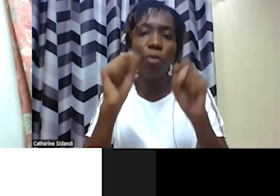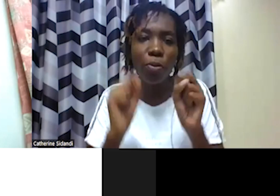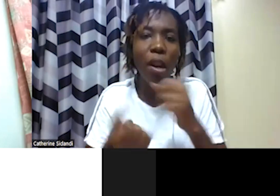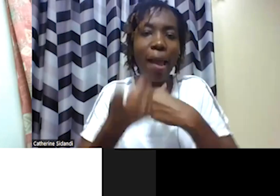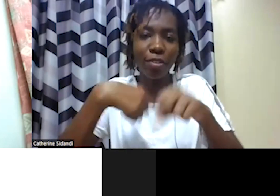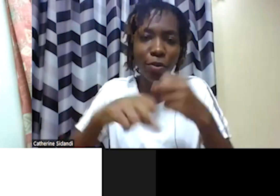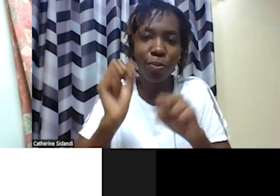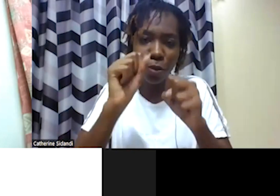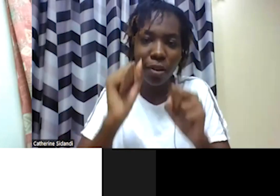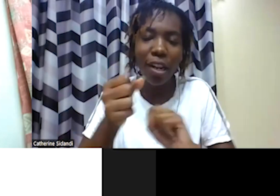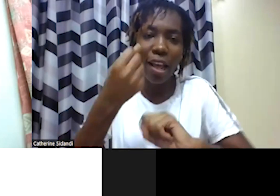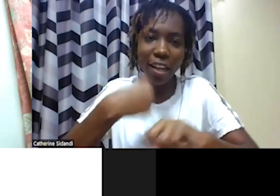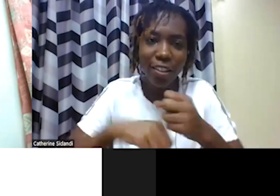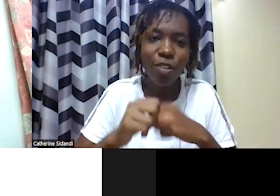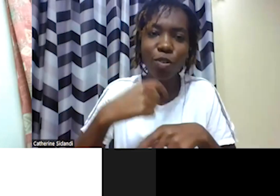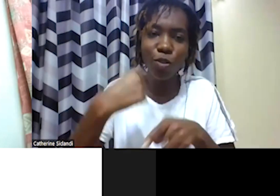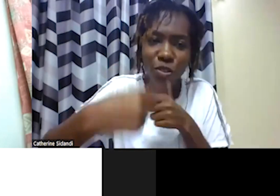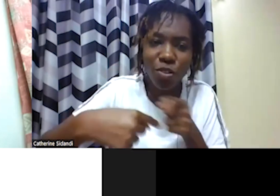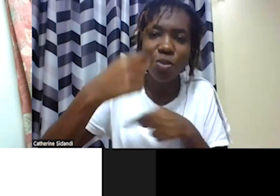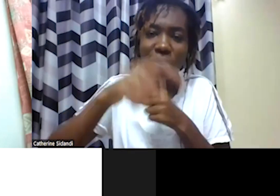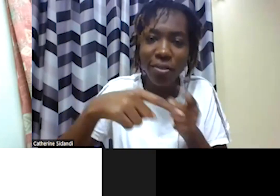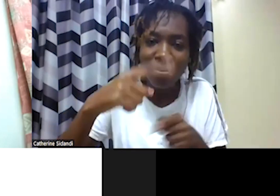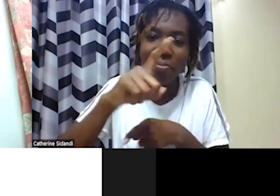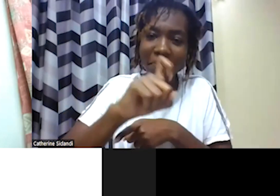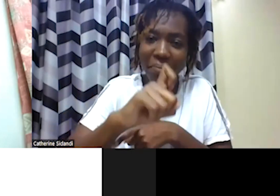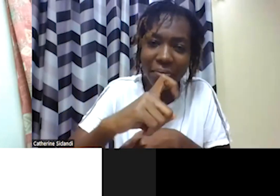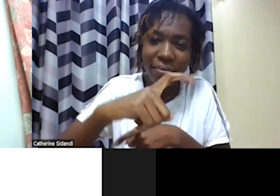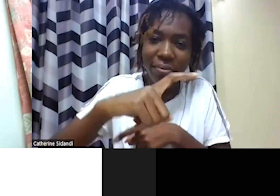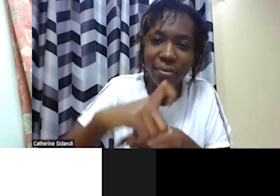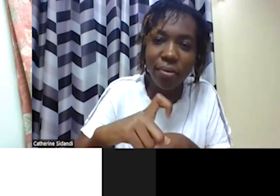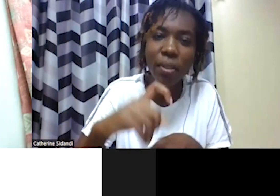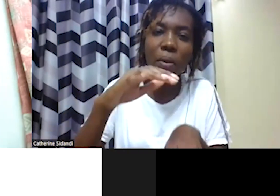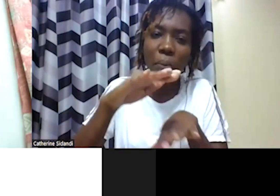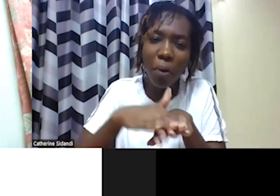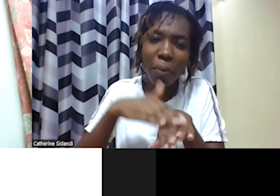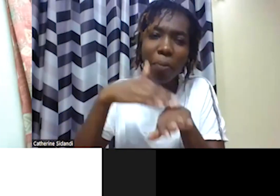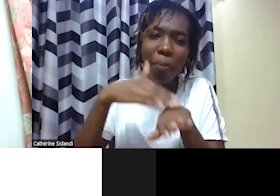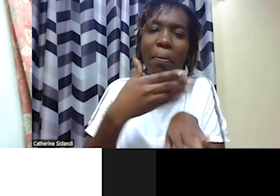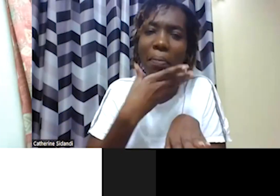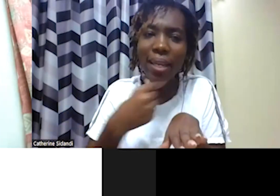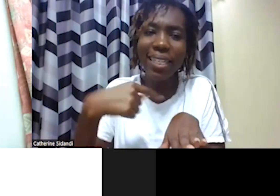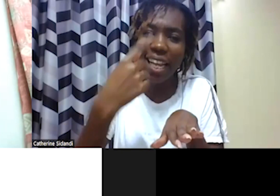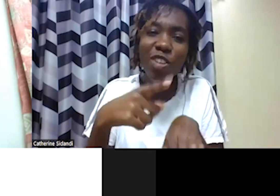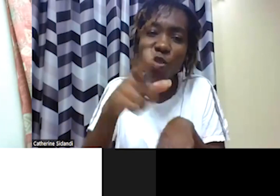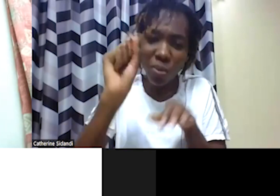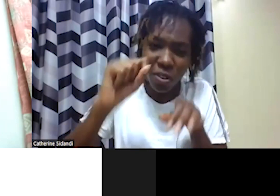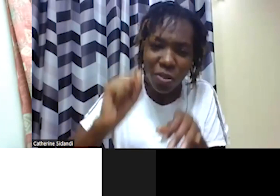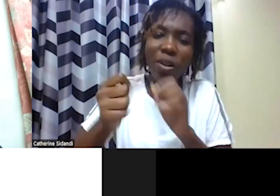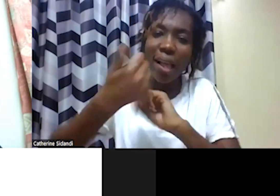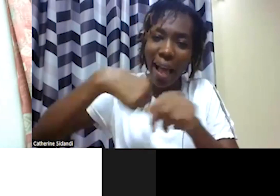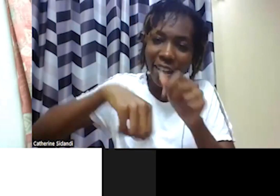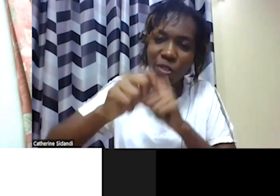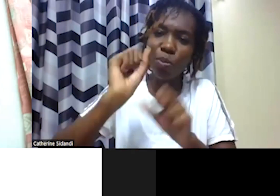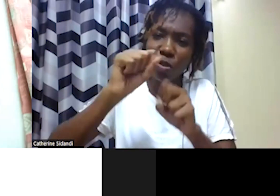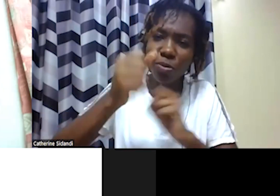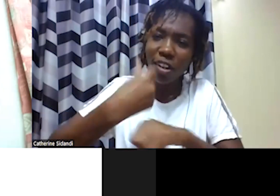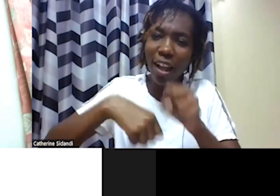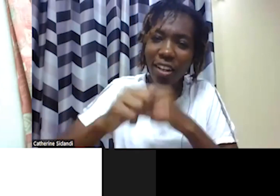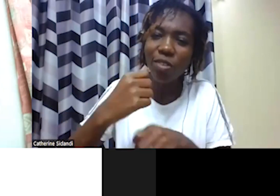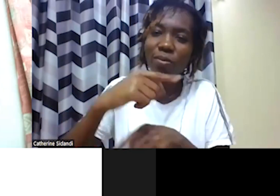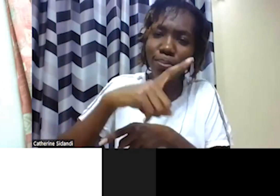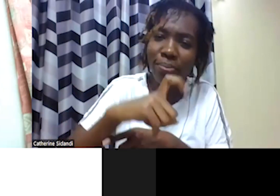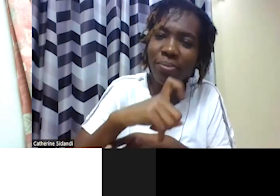it. As we go like this, in this space, the men, please keep on telling us, you can do it, you can do it, you can do